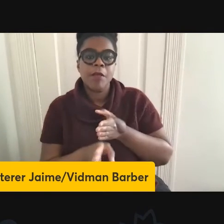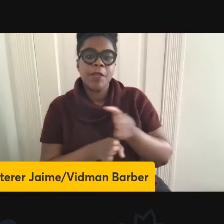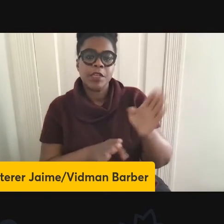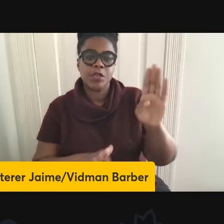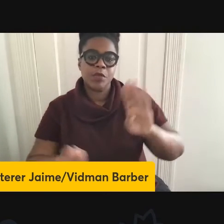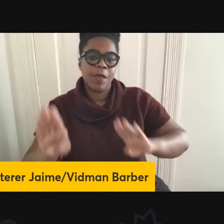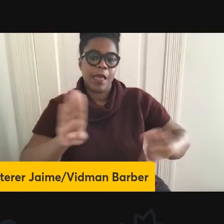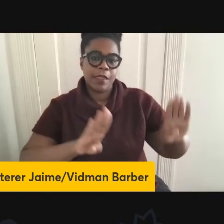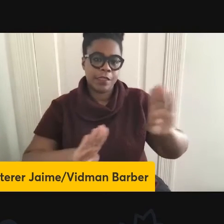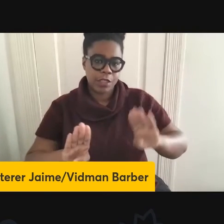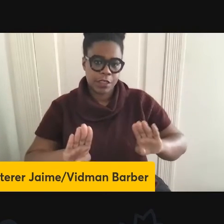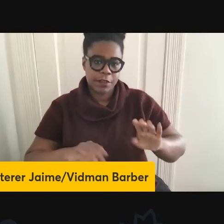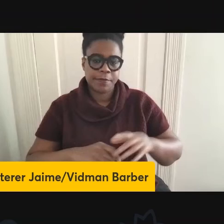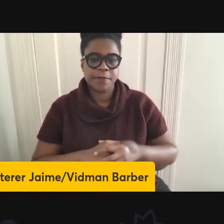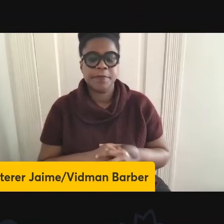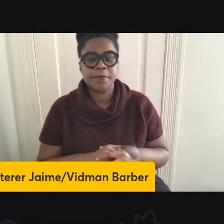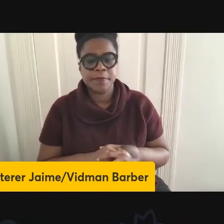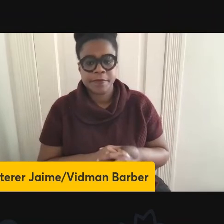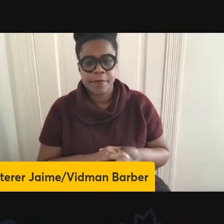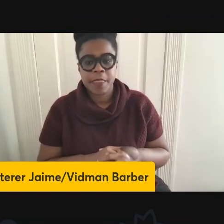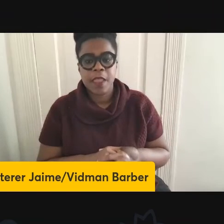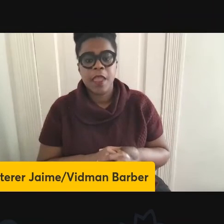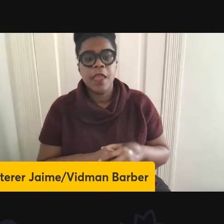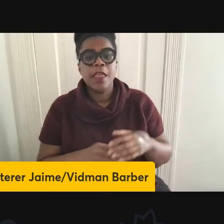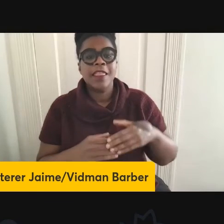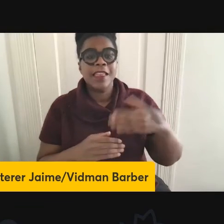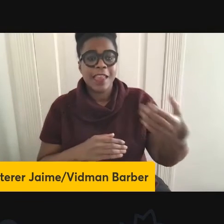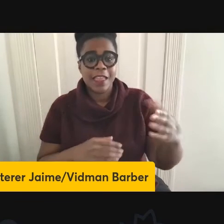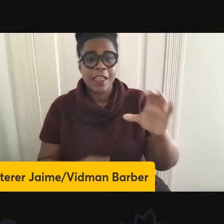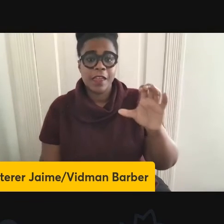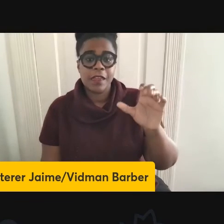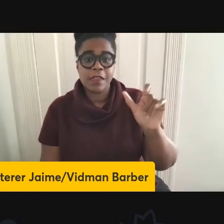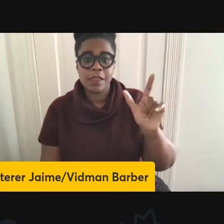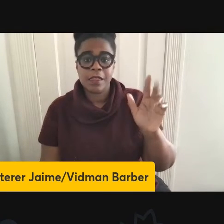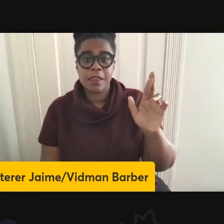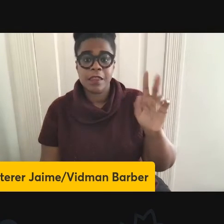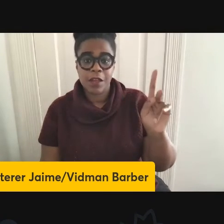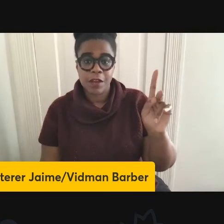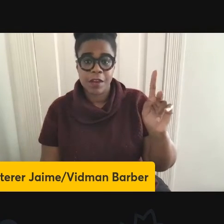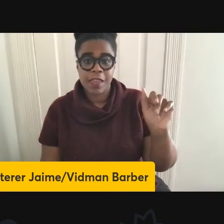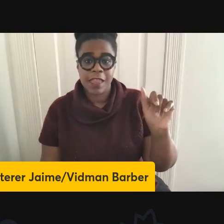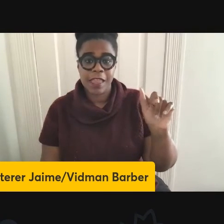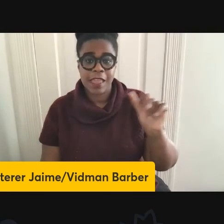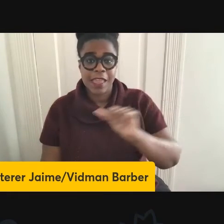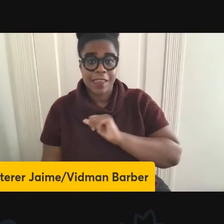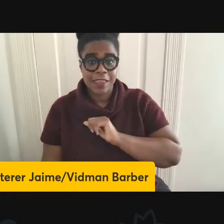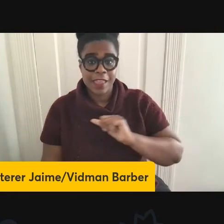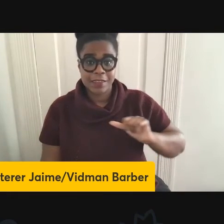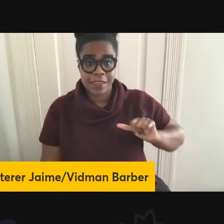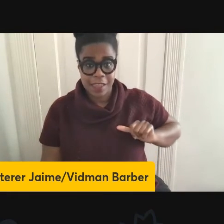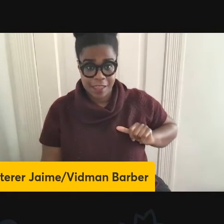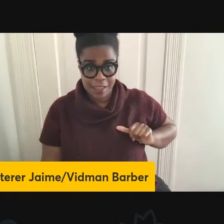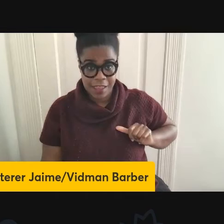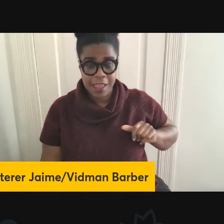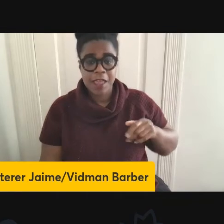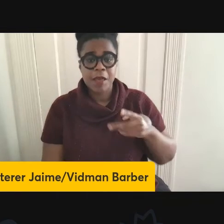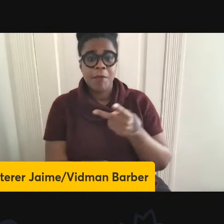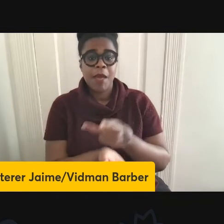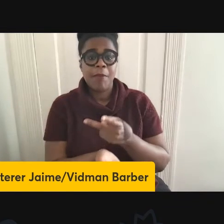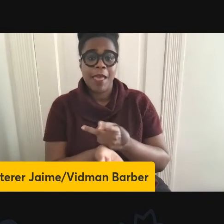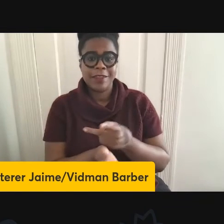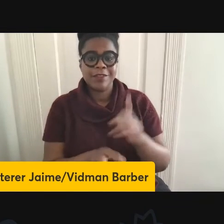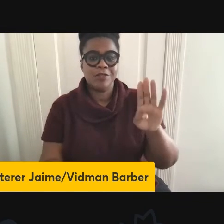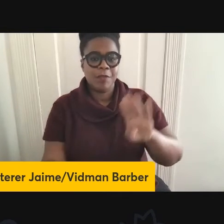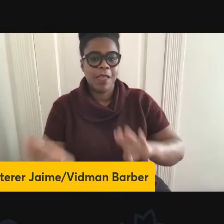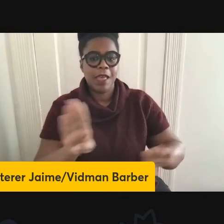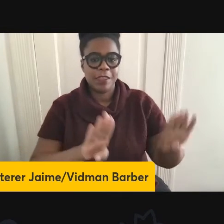biology. And from there, I went to Clark Atlanta University. I got a master's in